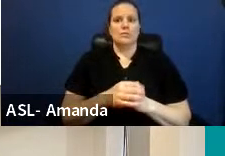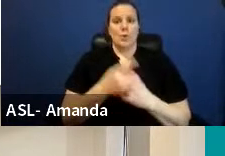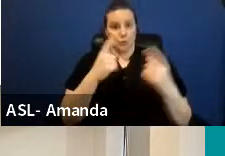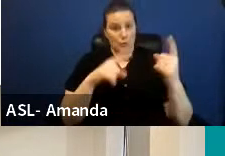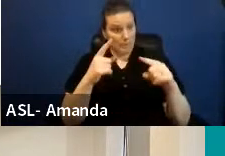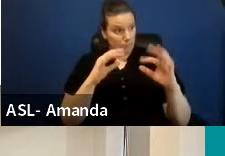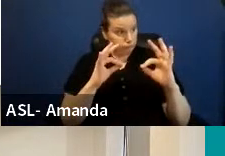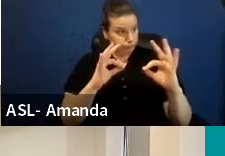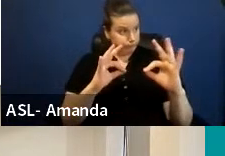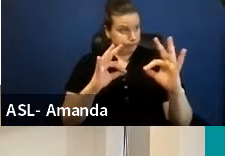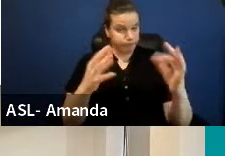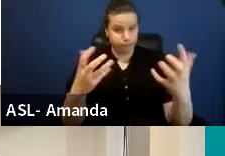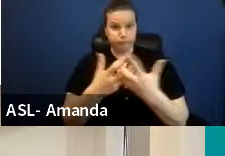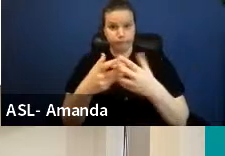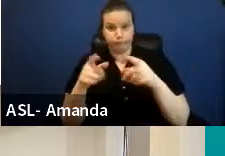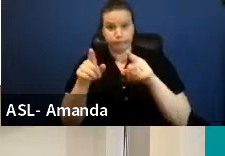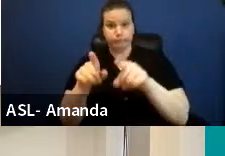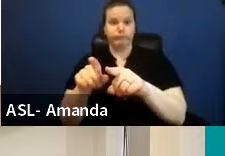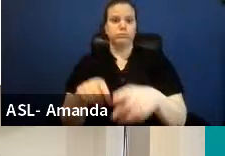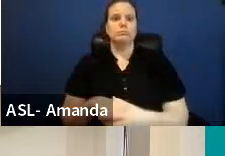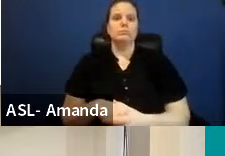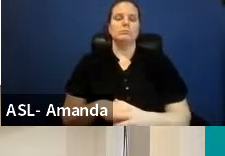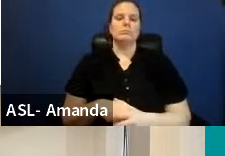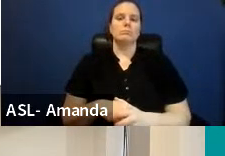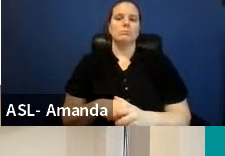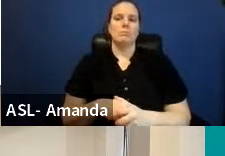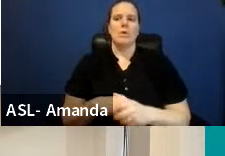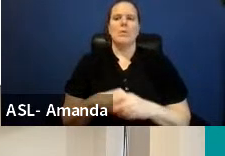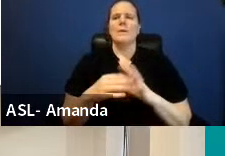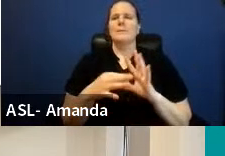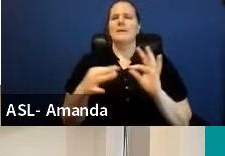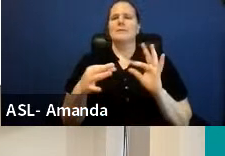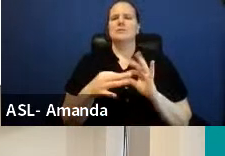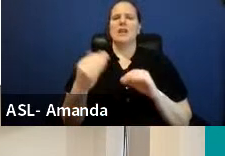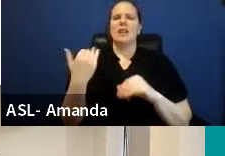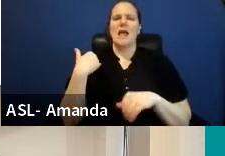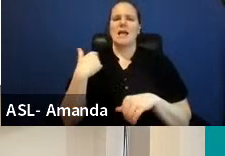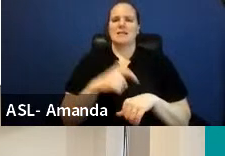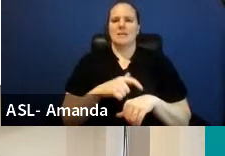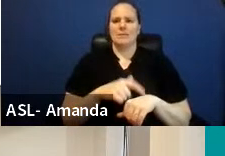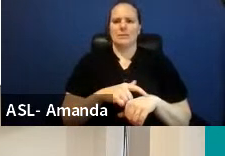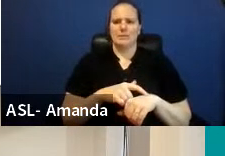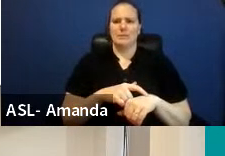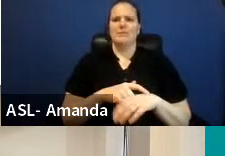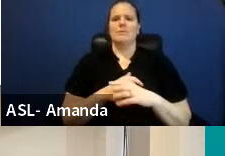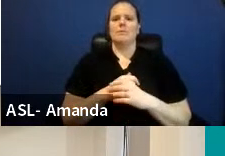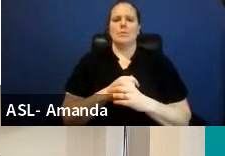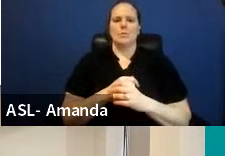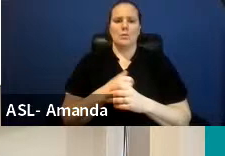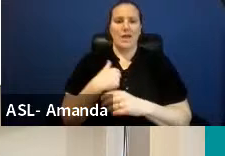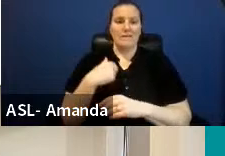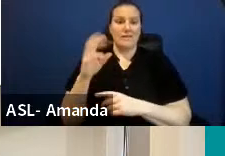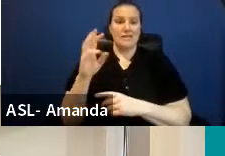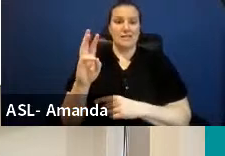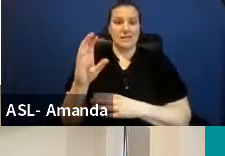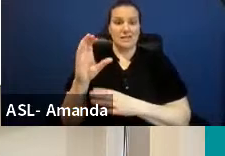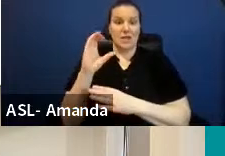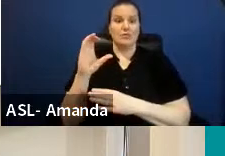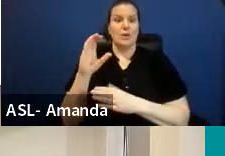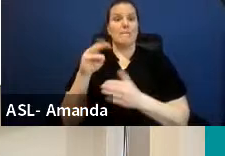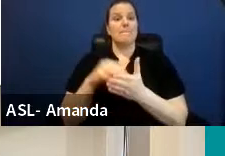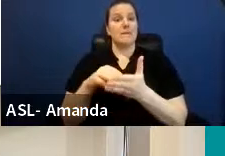agreements are and alignment. I mean, we mentioned last time that we got the $600 million mega